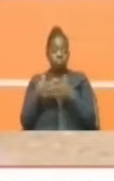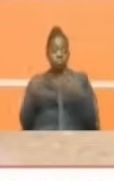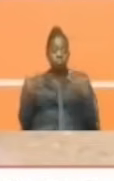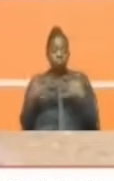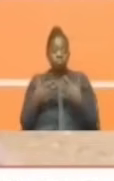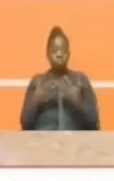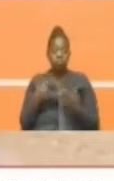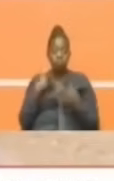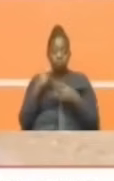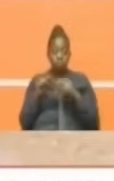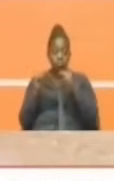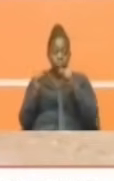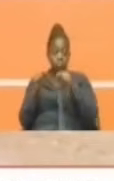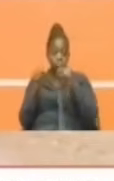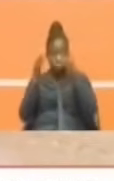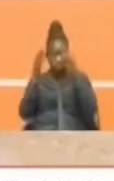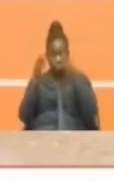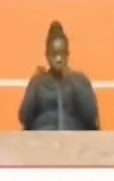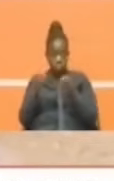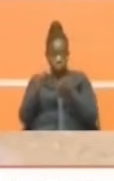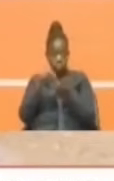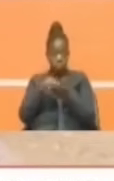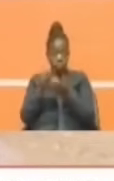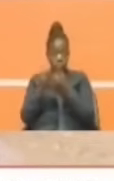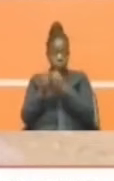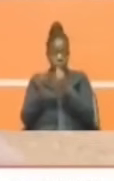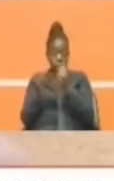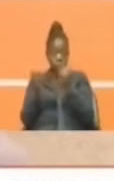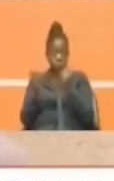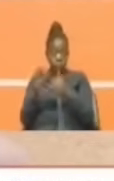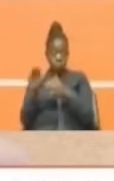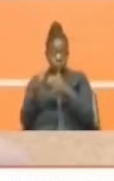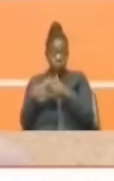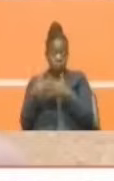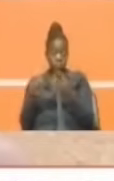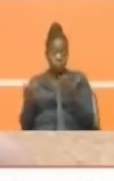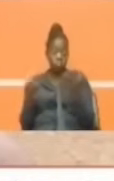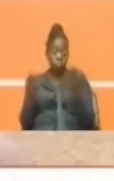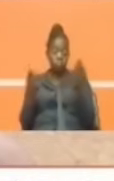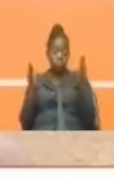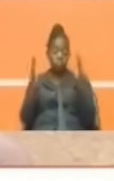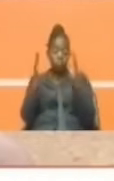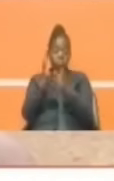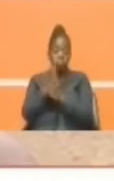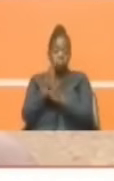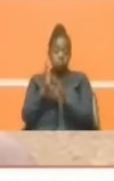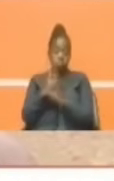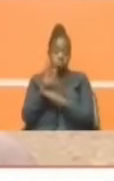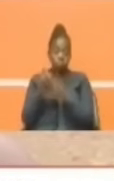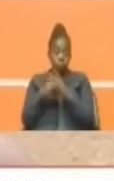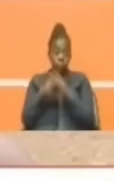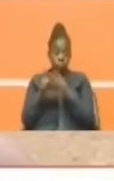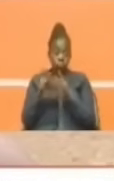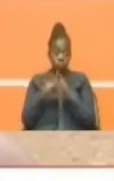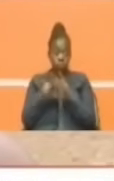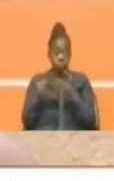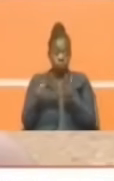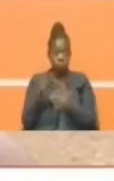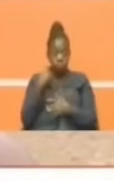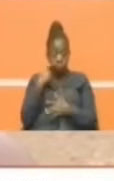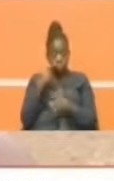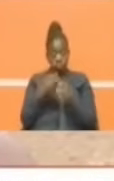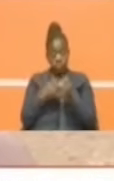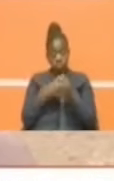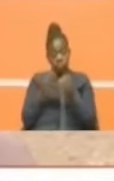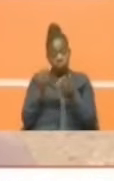badde bajja ne basalawo okubeyimirira abaana bonna bali abalala balira ku nsiko bonna badduse era bwola bano omukulembeze